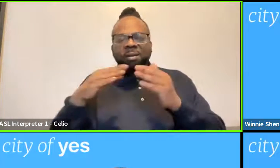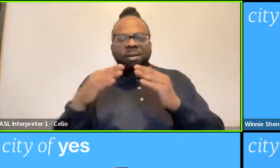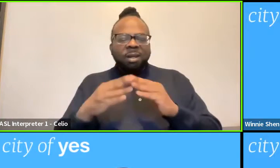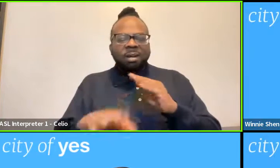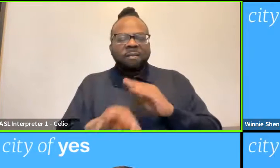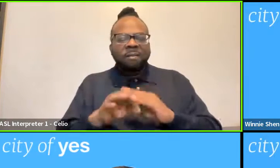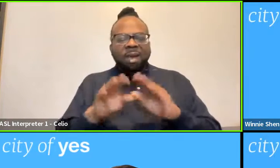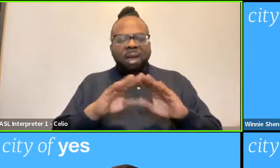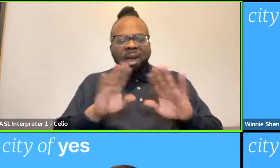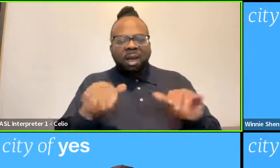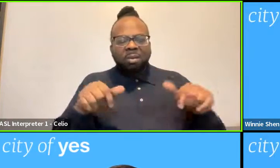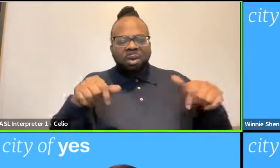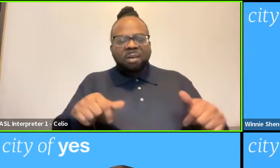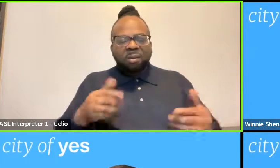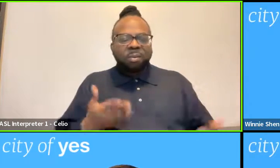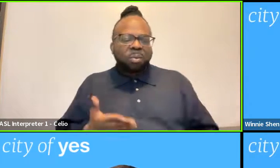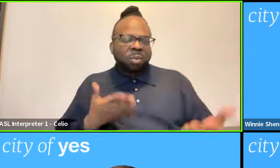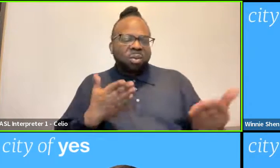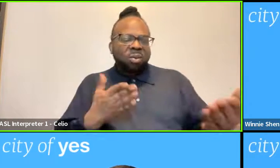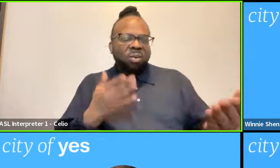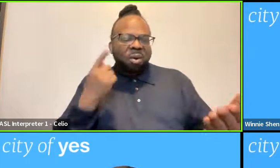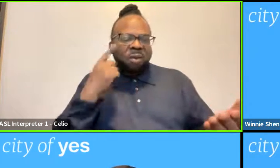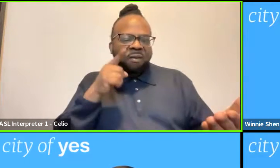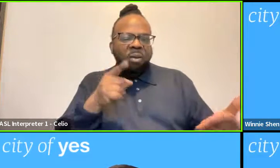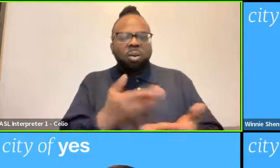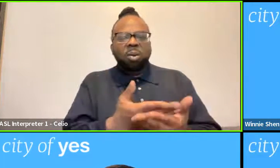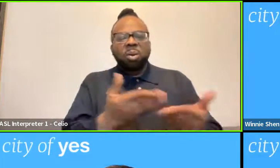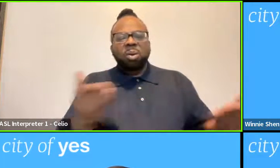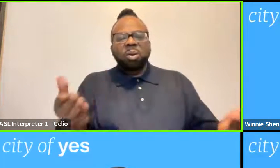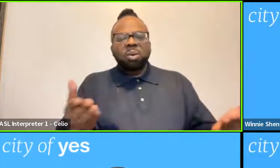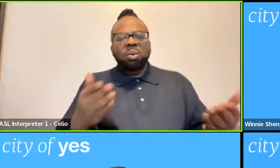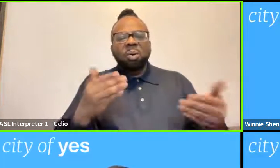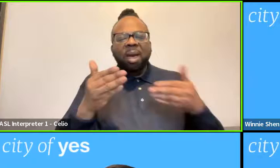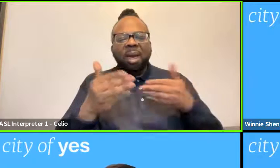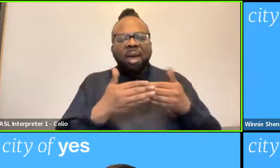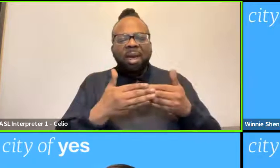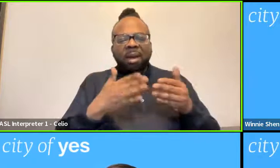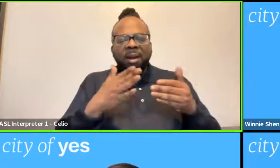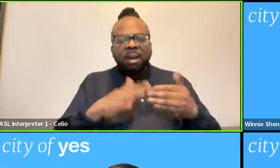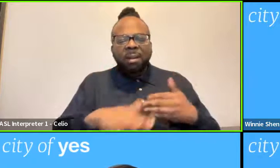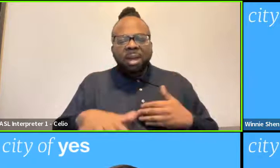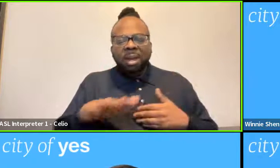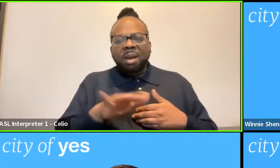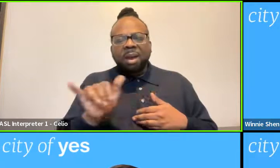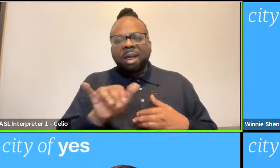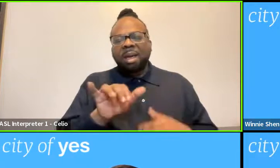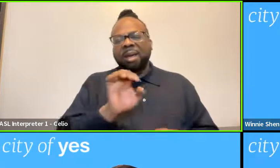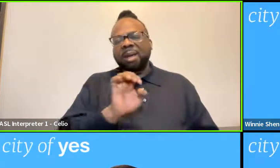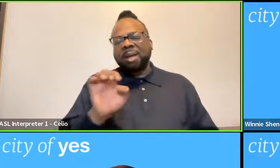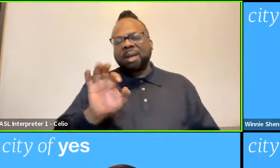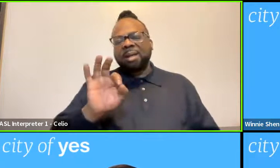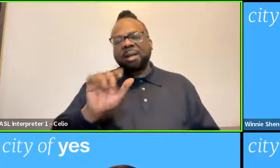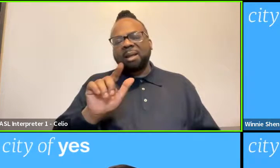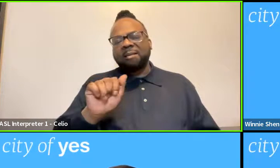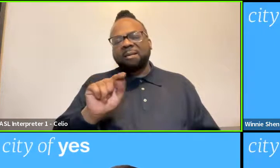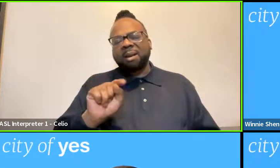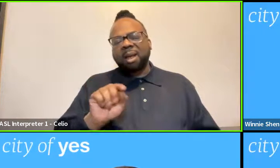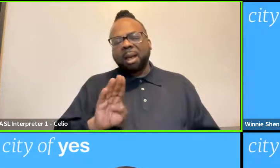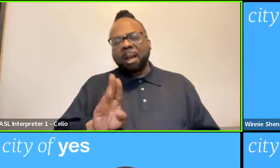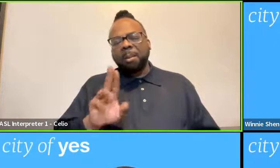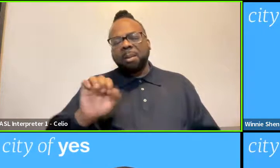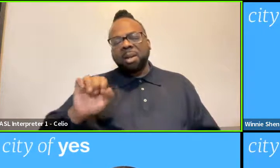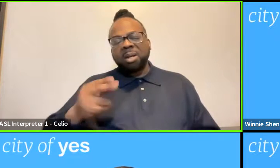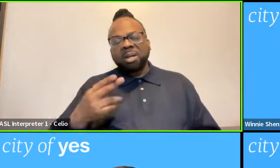this proposal really is for you and neighborhoods like this, like East Flatbush, like we